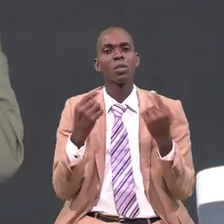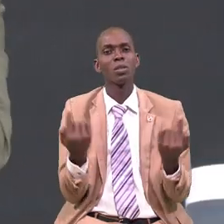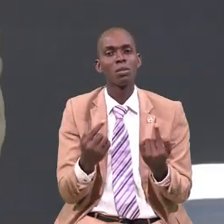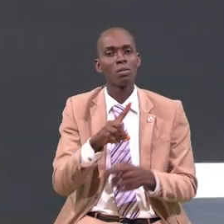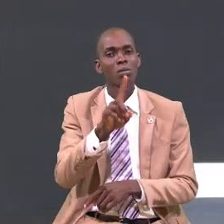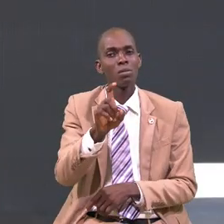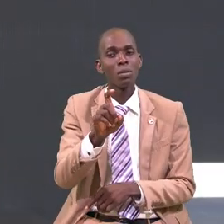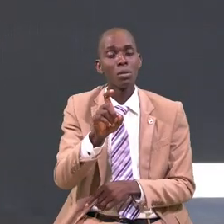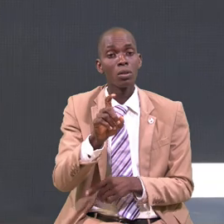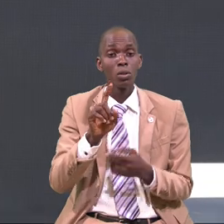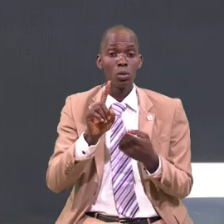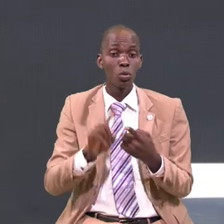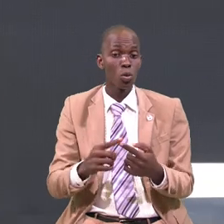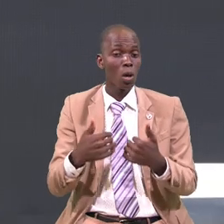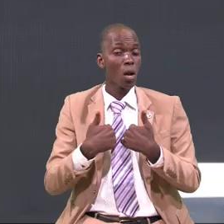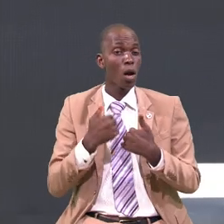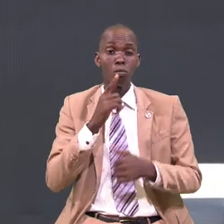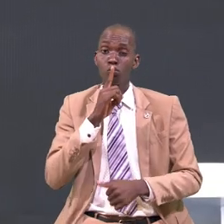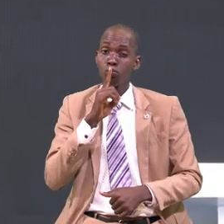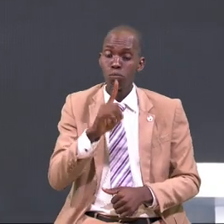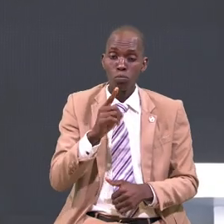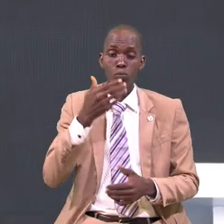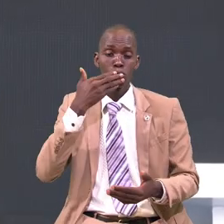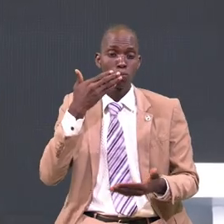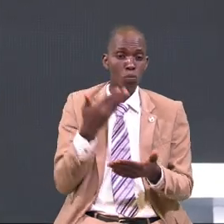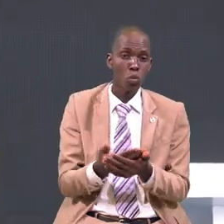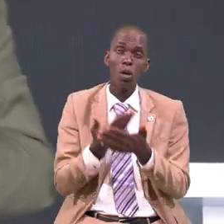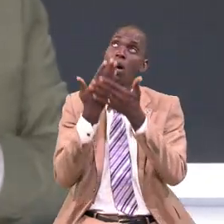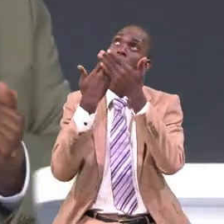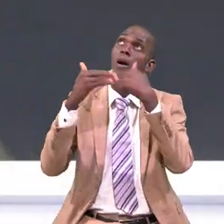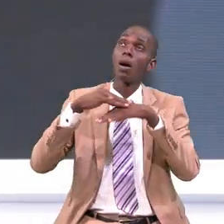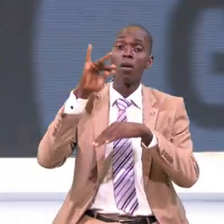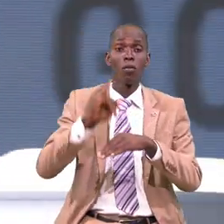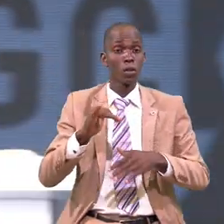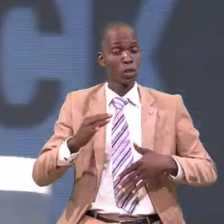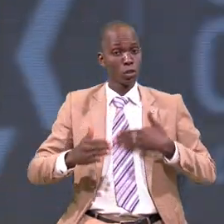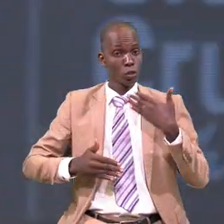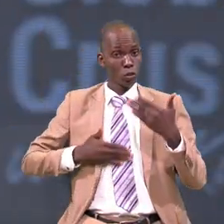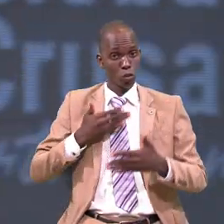To have real joy, good joy, heavenly joy.